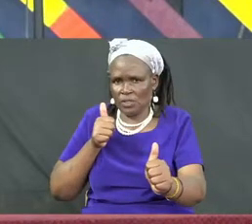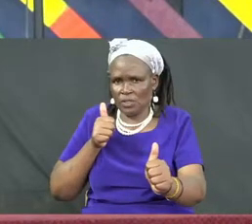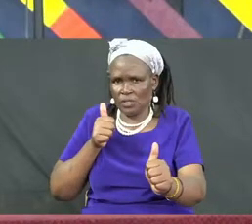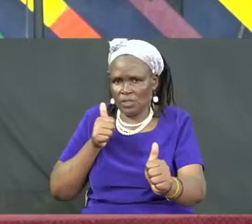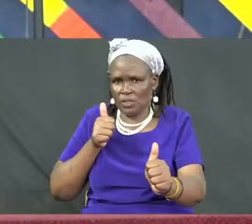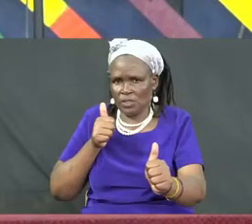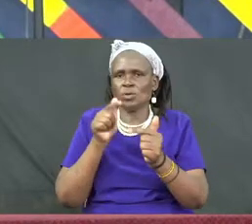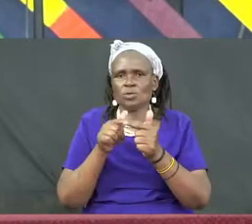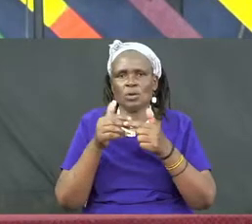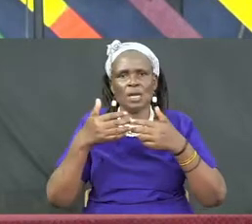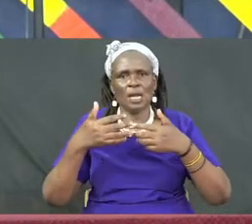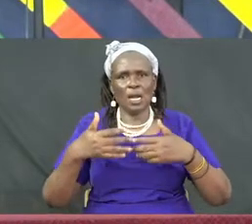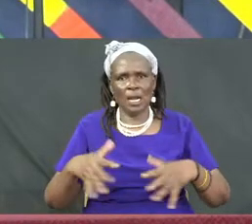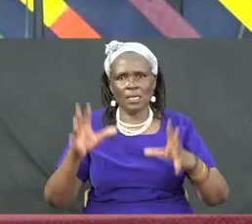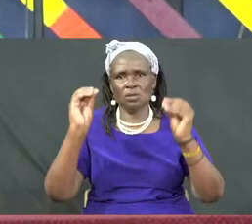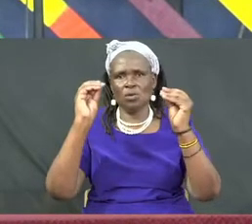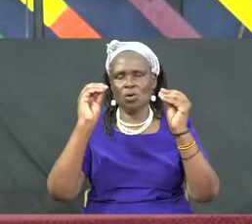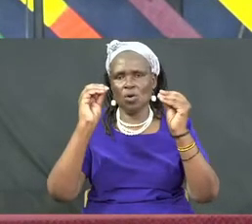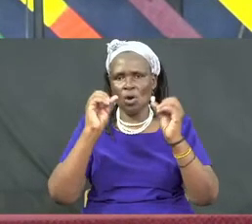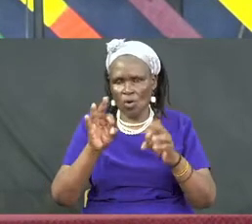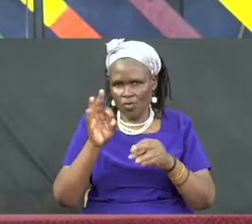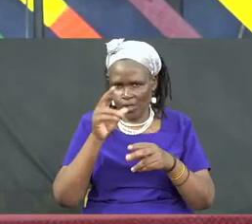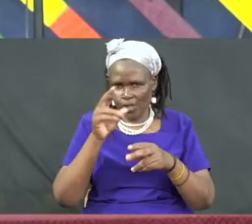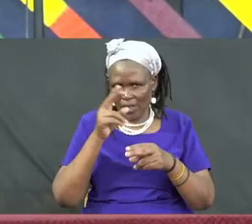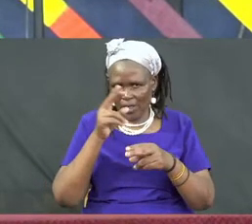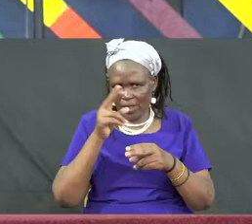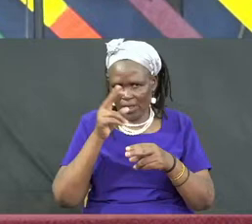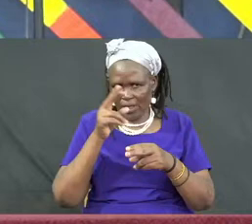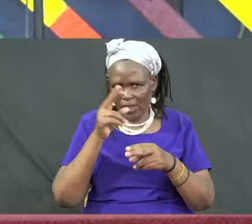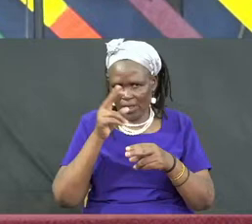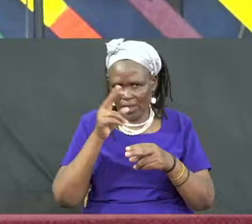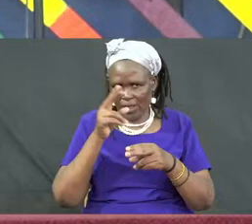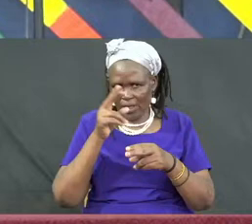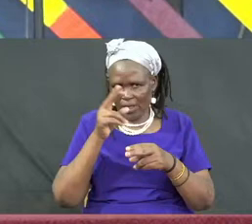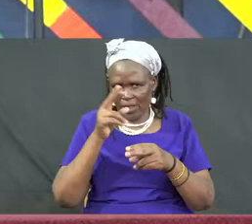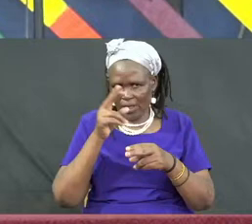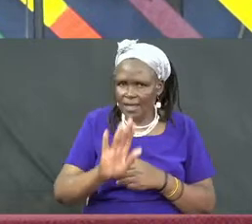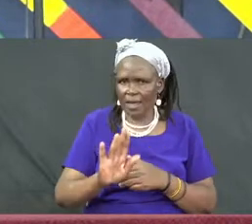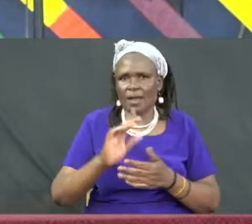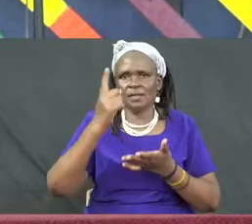to let go of that name. This was their success.